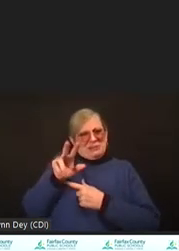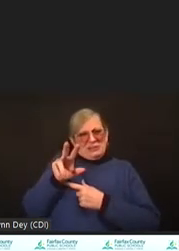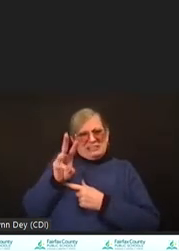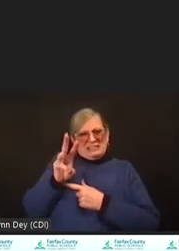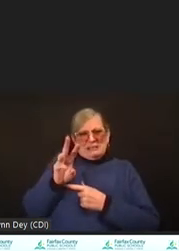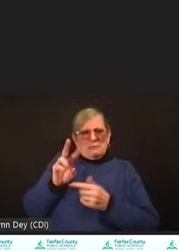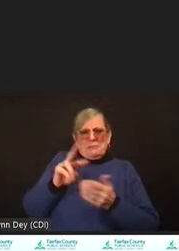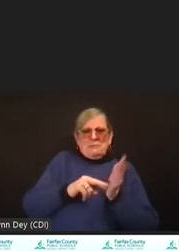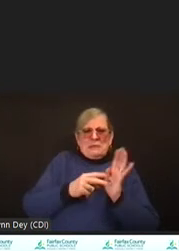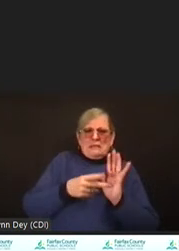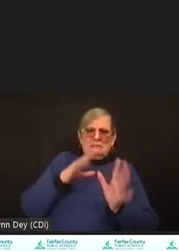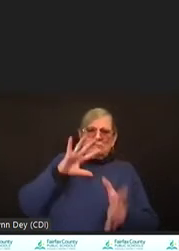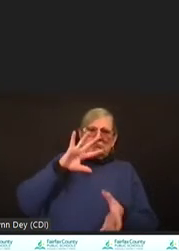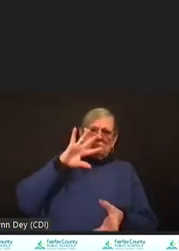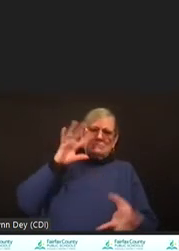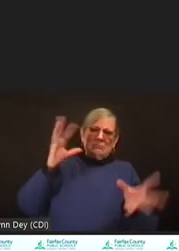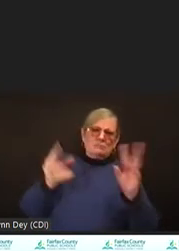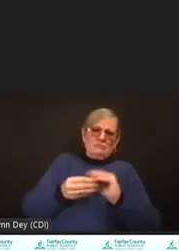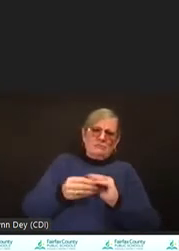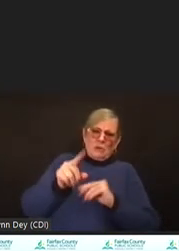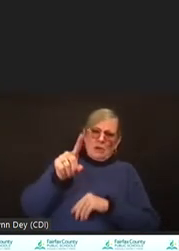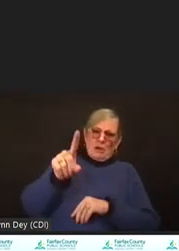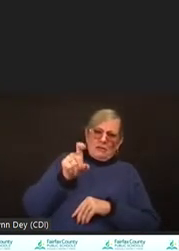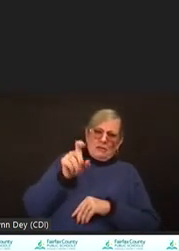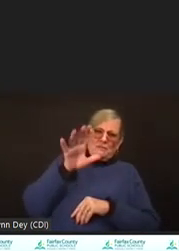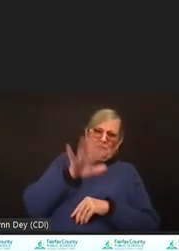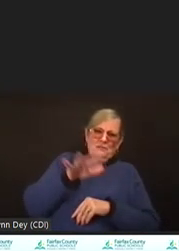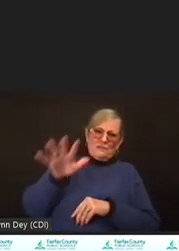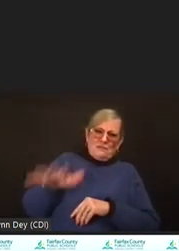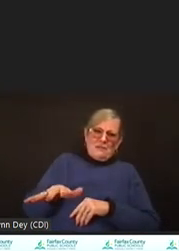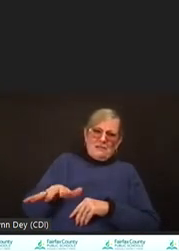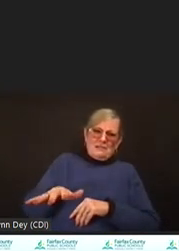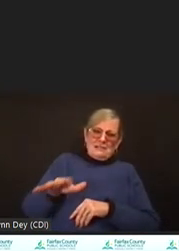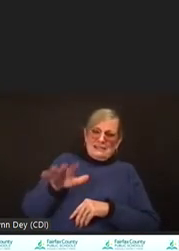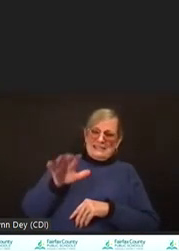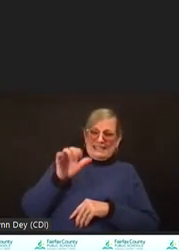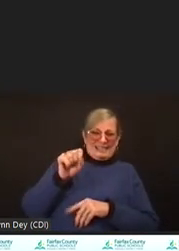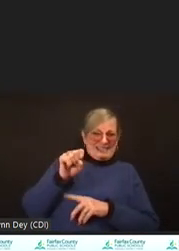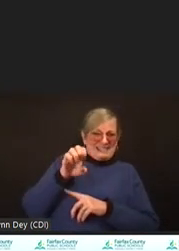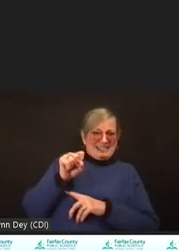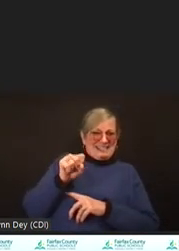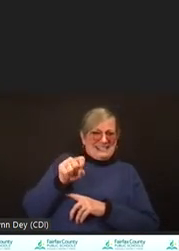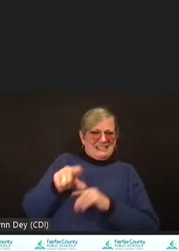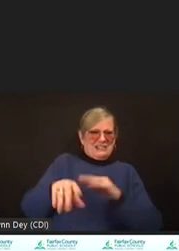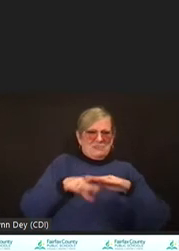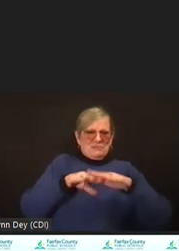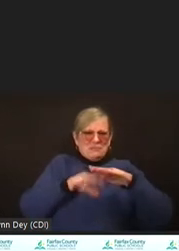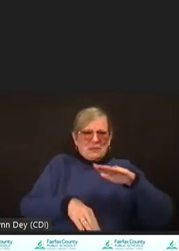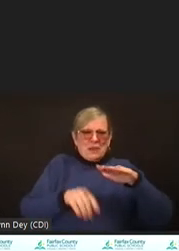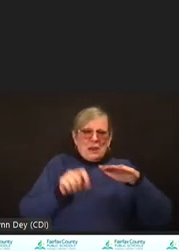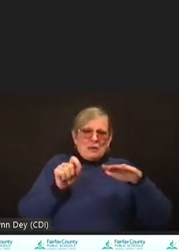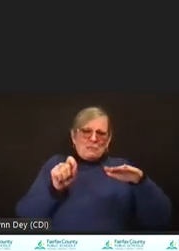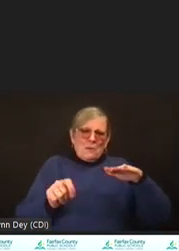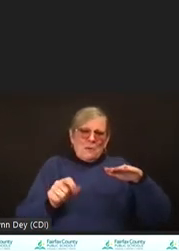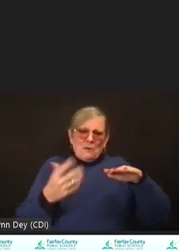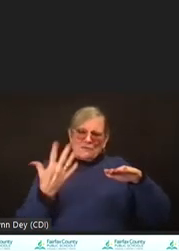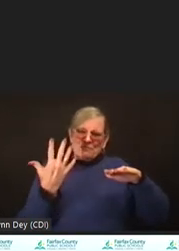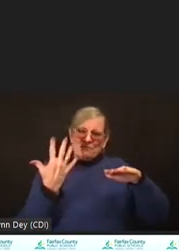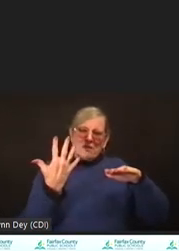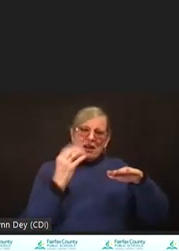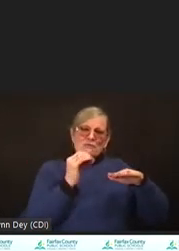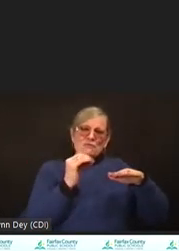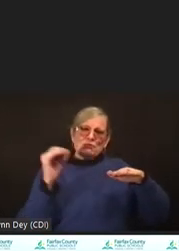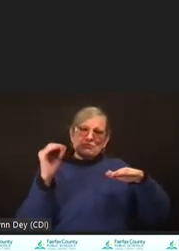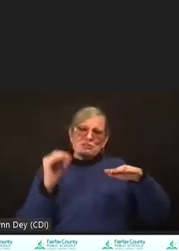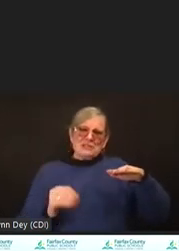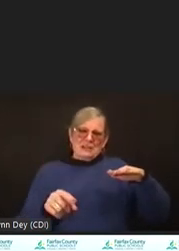Dr. Brabrand shared earlier this evening, is less than a half of a percent when you look at the over 200,000 students and